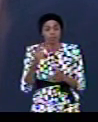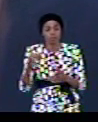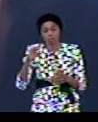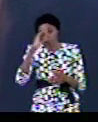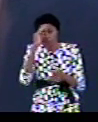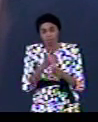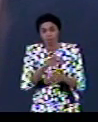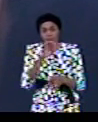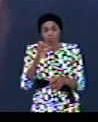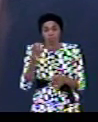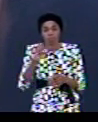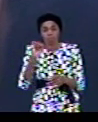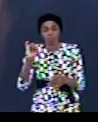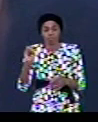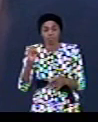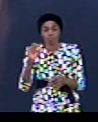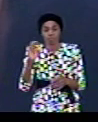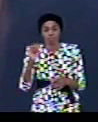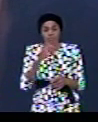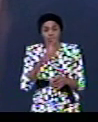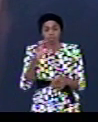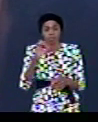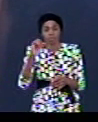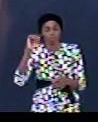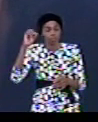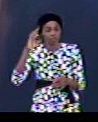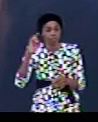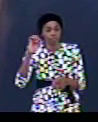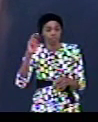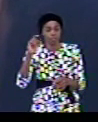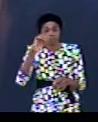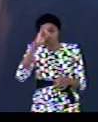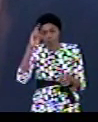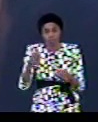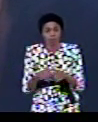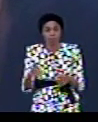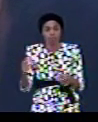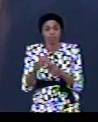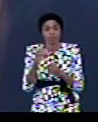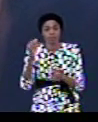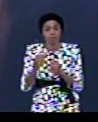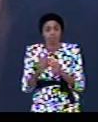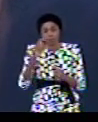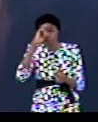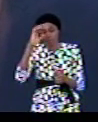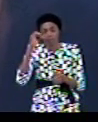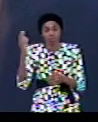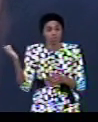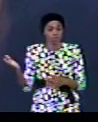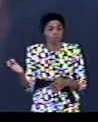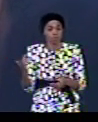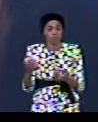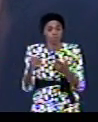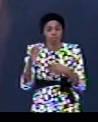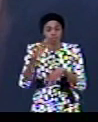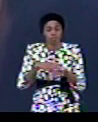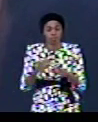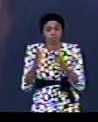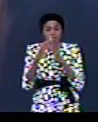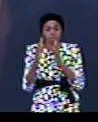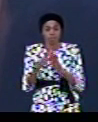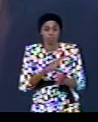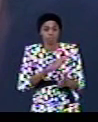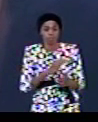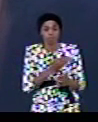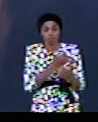Jacob, Simeon and Levi, Dinah's brethren, took each man his sword, and came upon the city boldly, and